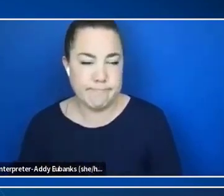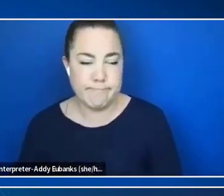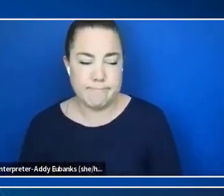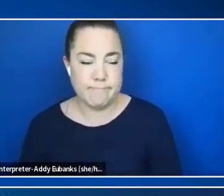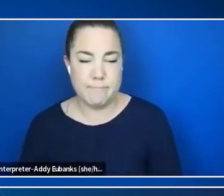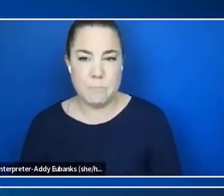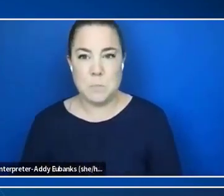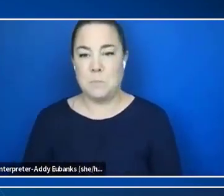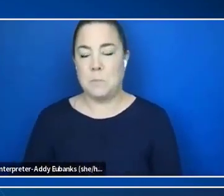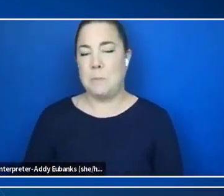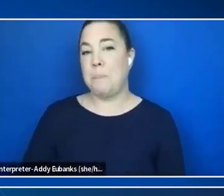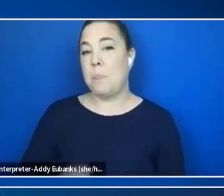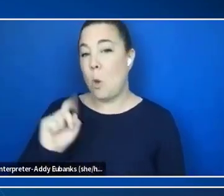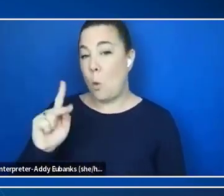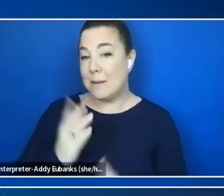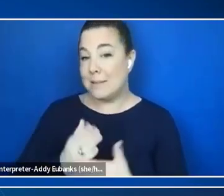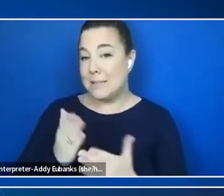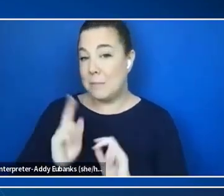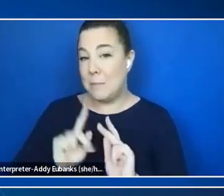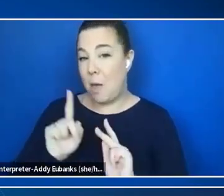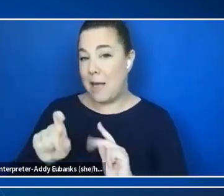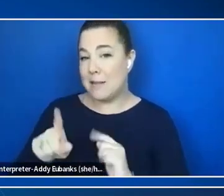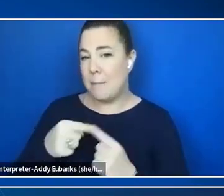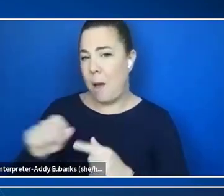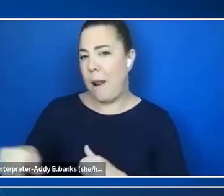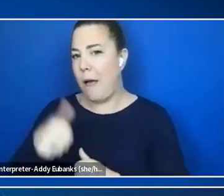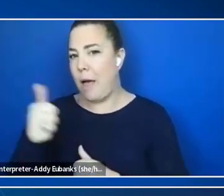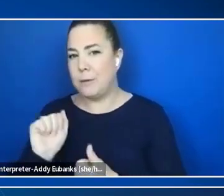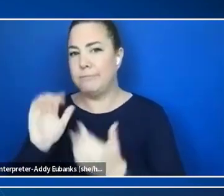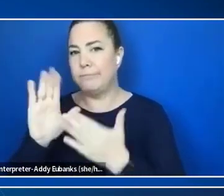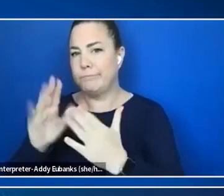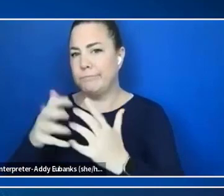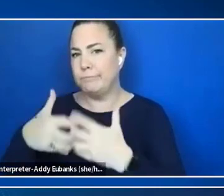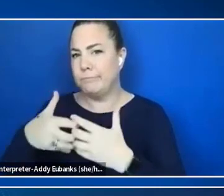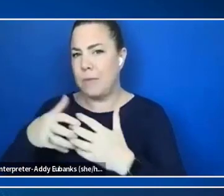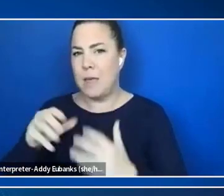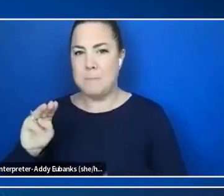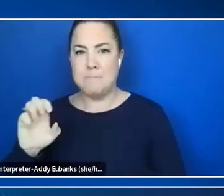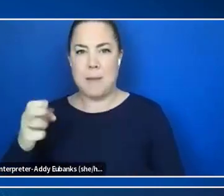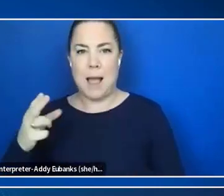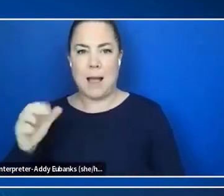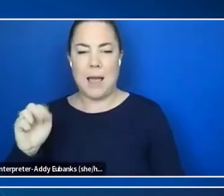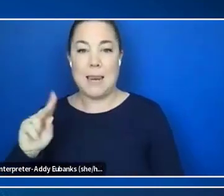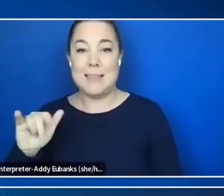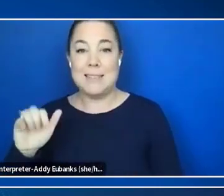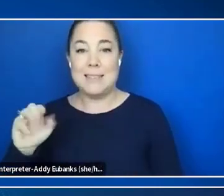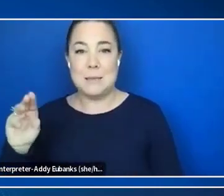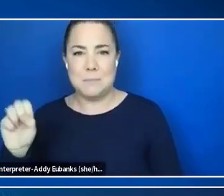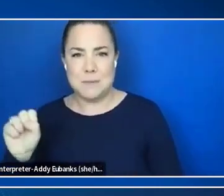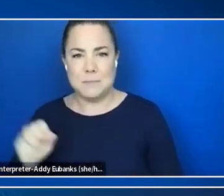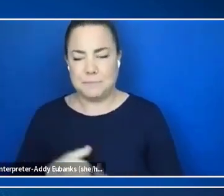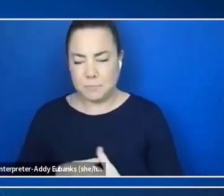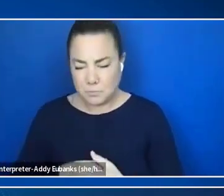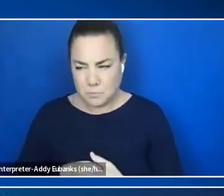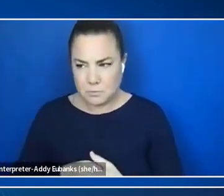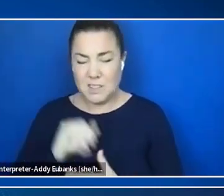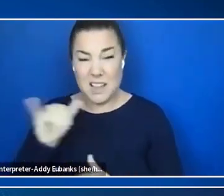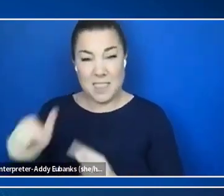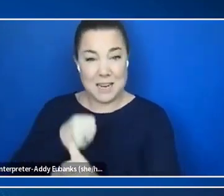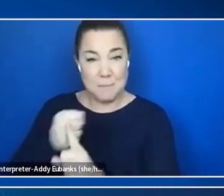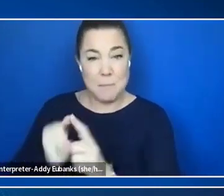There's some questions about other mechanisms. So we talked about this impacting most research project